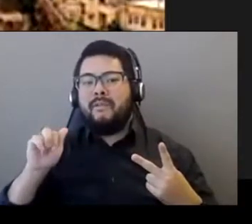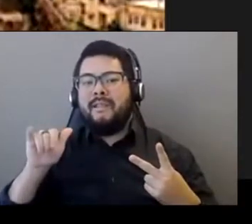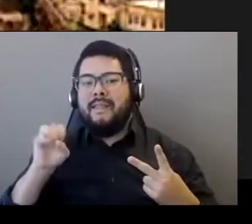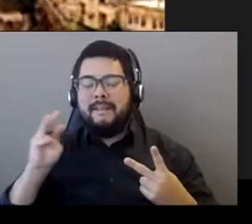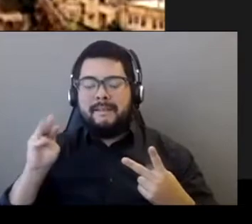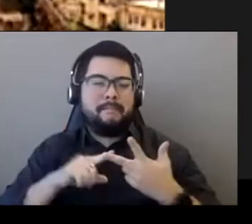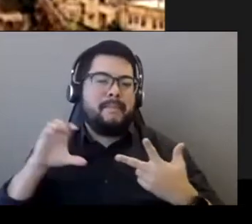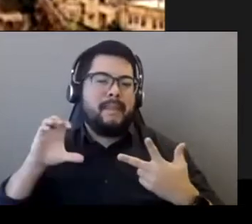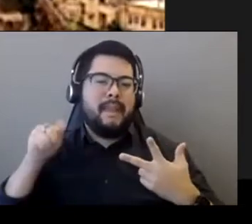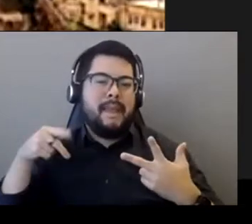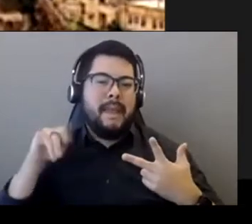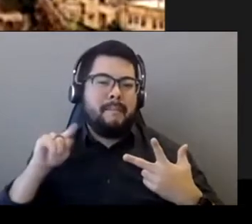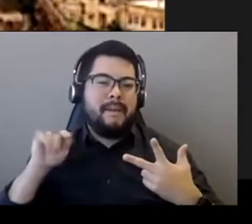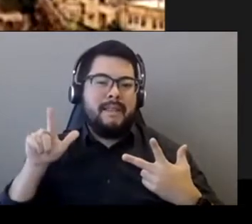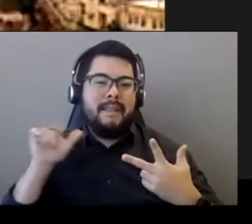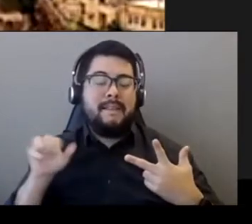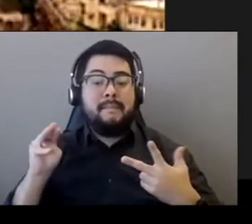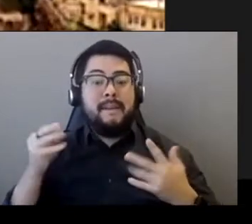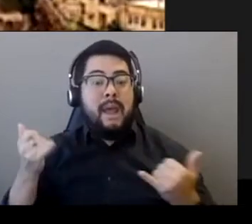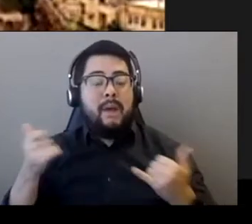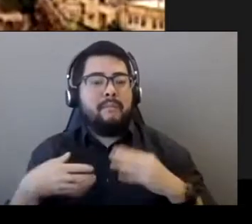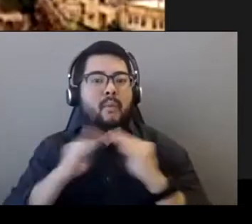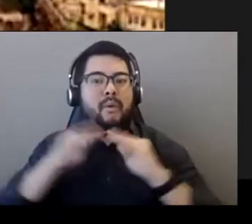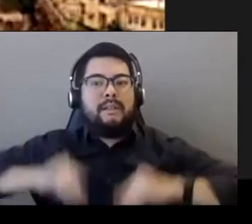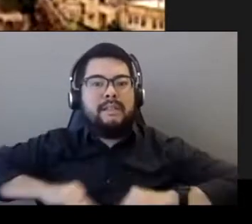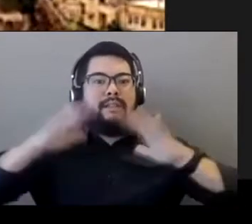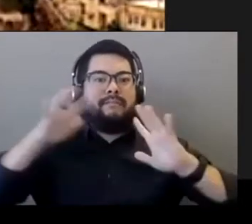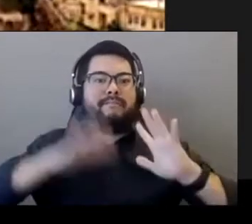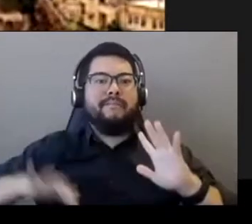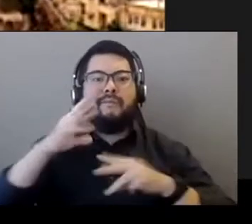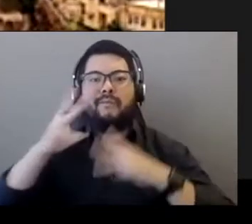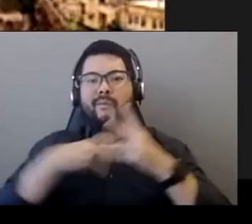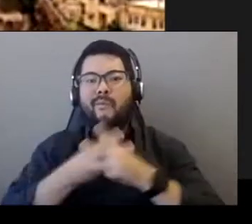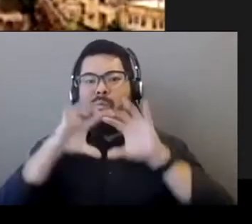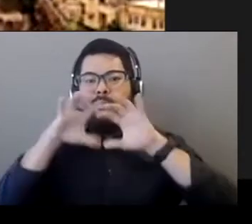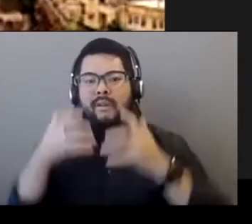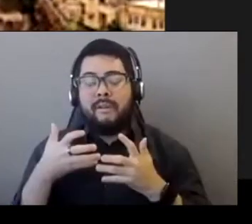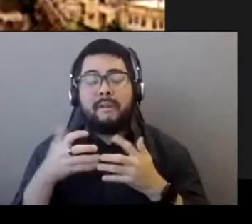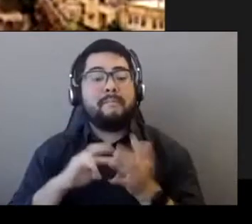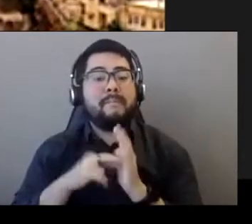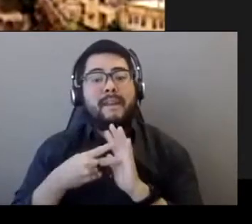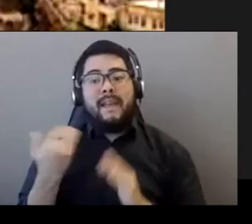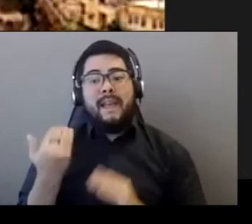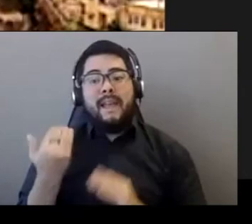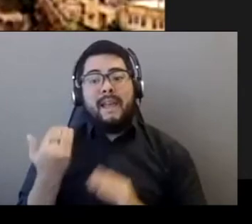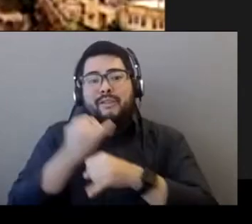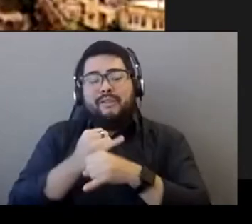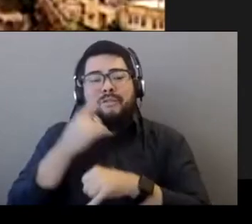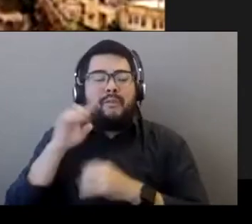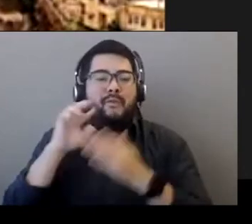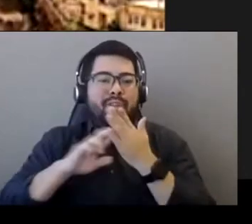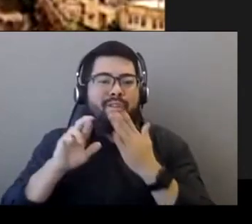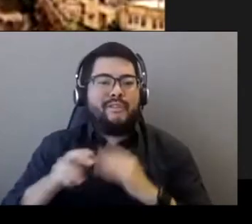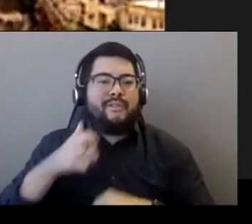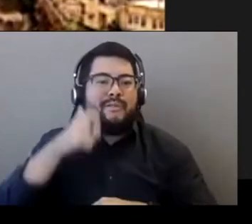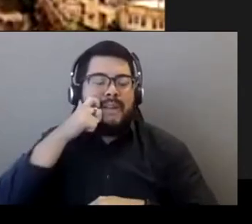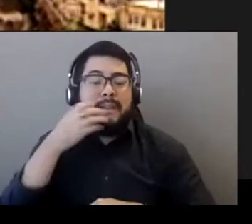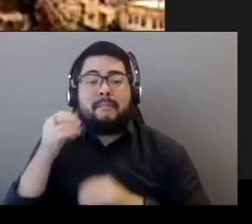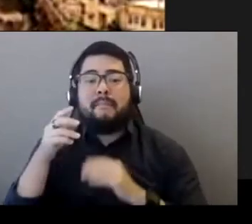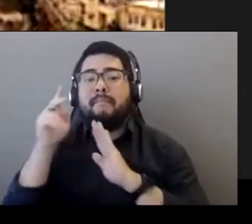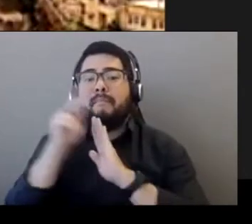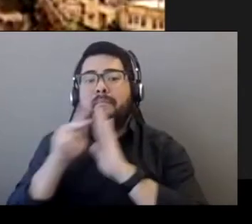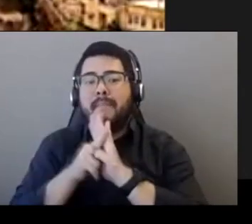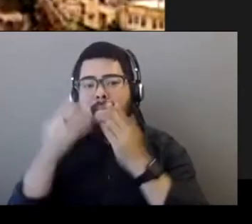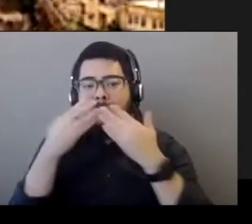apparent across the globe than ever before, the Institute for Research on Race and Public Policy has invited one of the